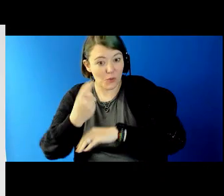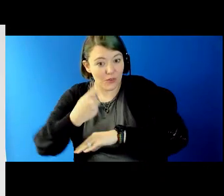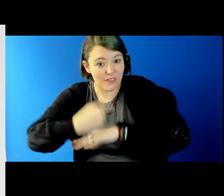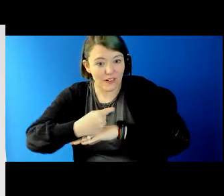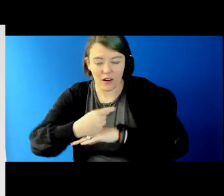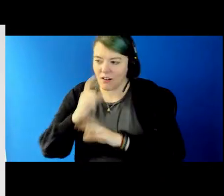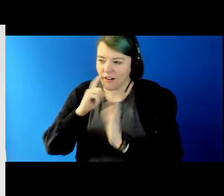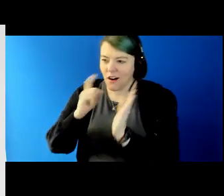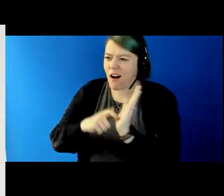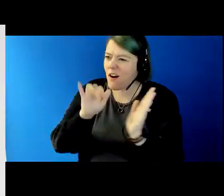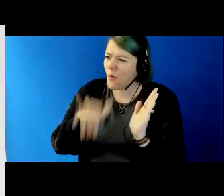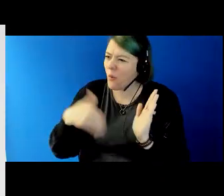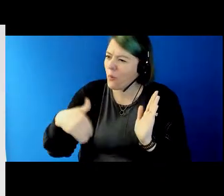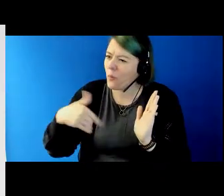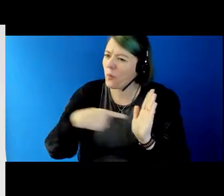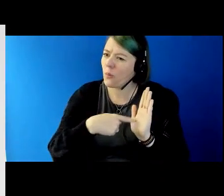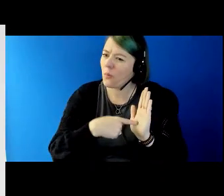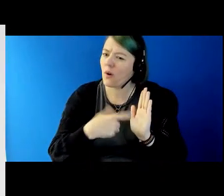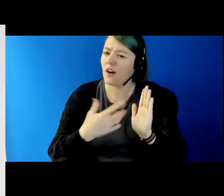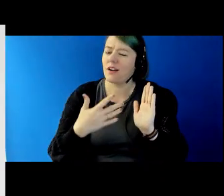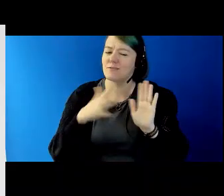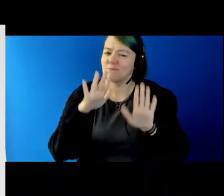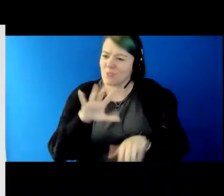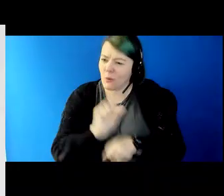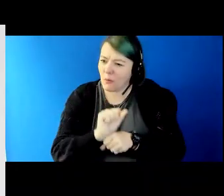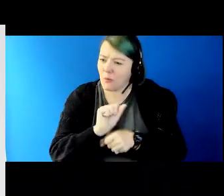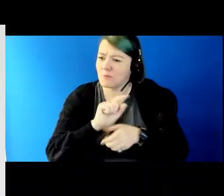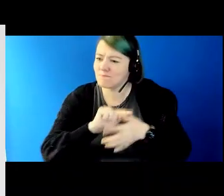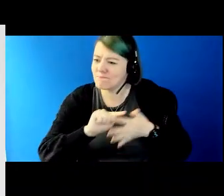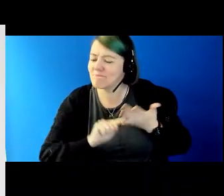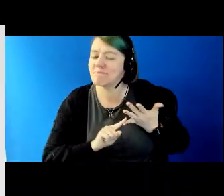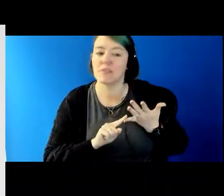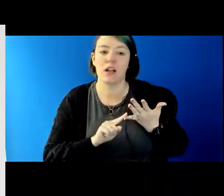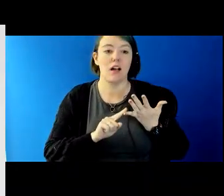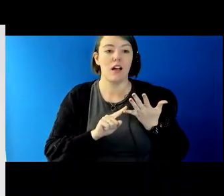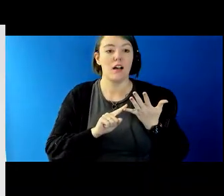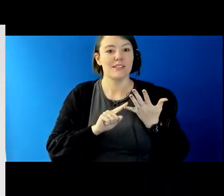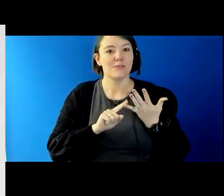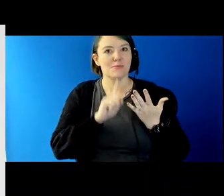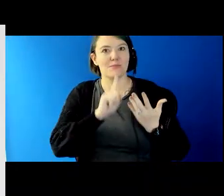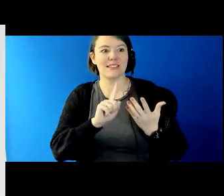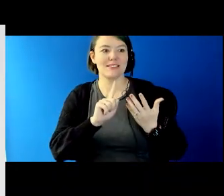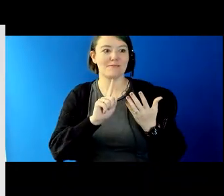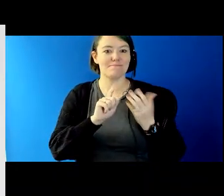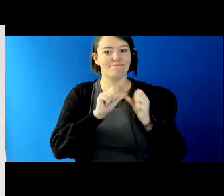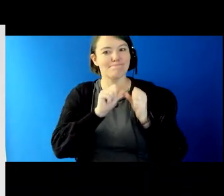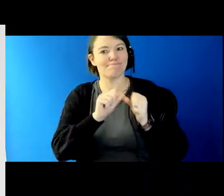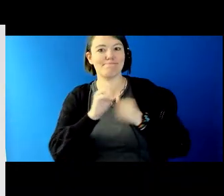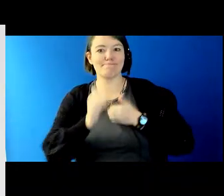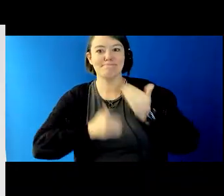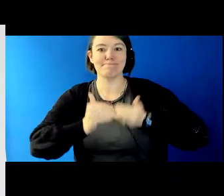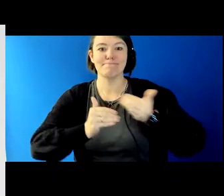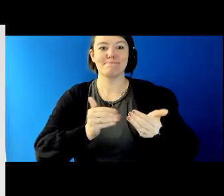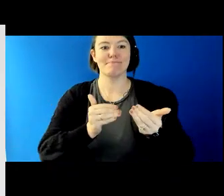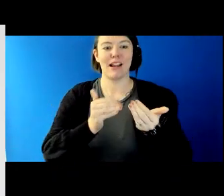milestones to help build that momentum and reinforce the message that disability inclusion and accessibility benefit